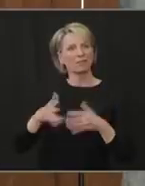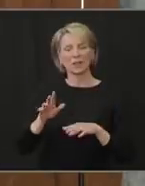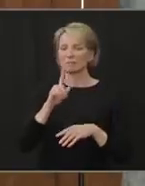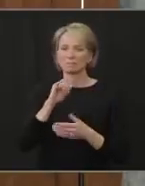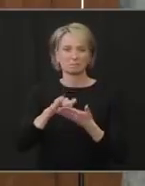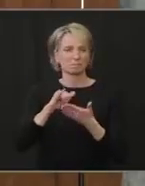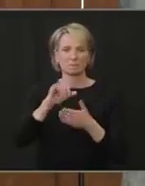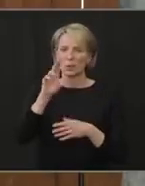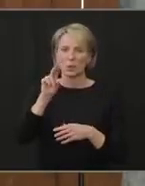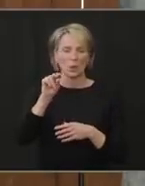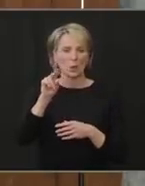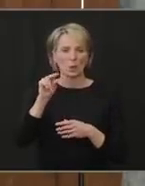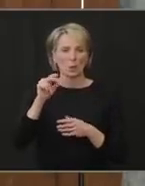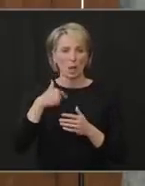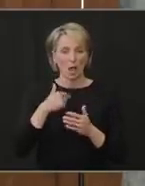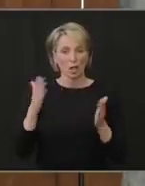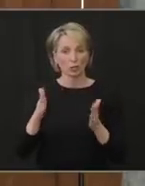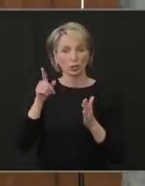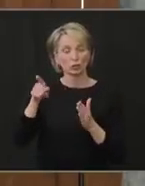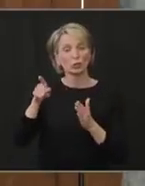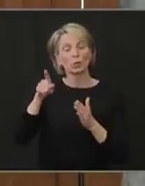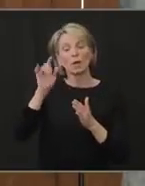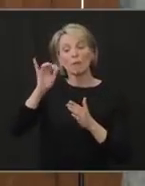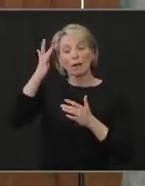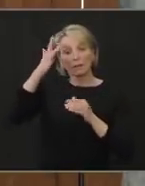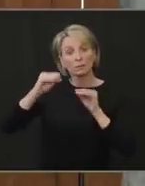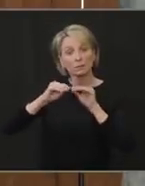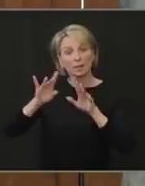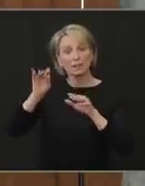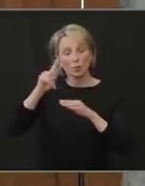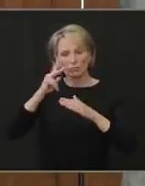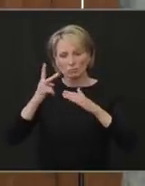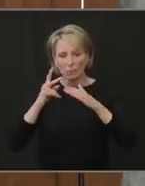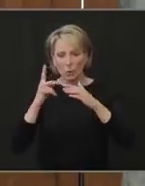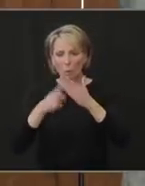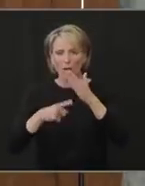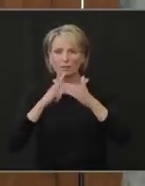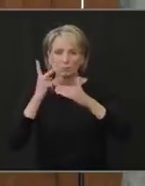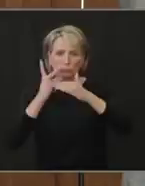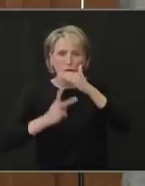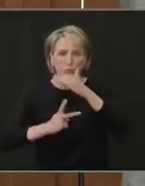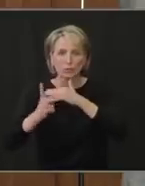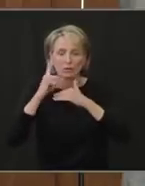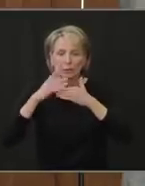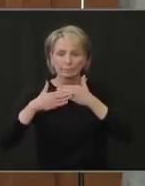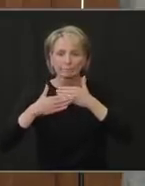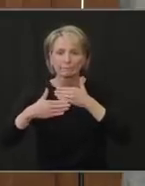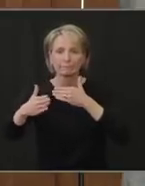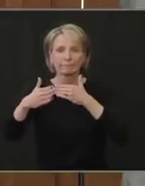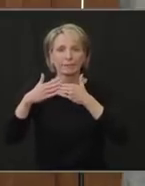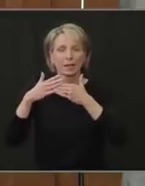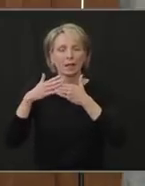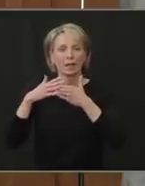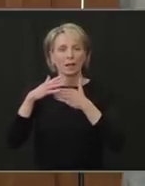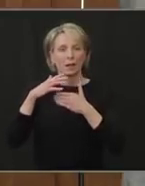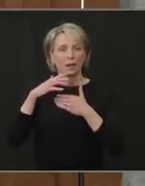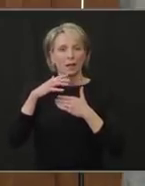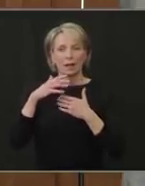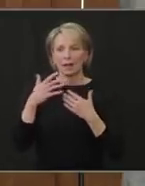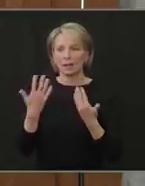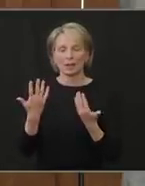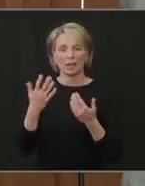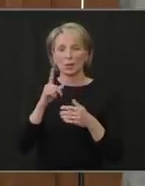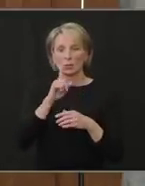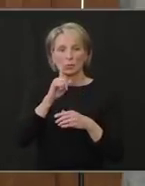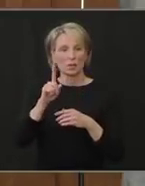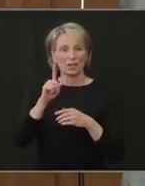at the projections about where this disease is going, and just, you don't have to look